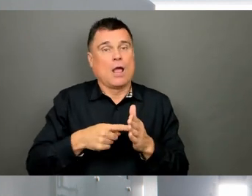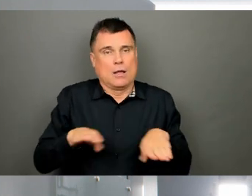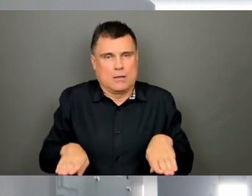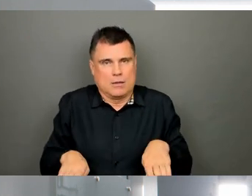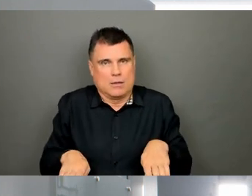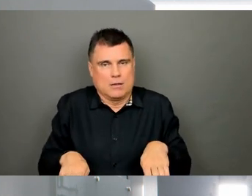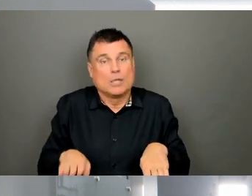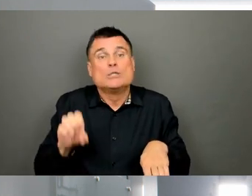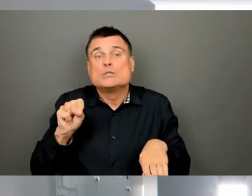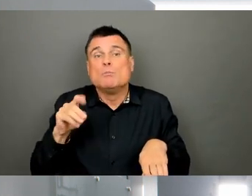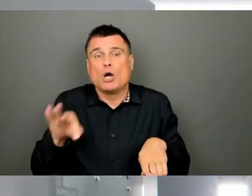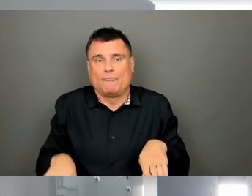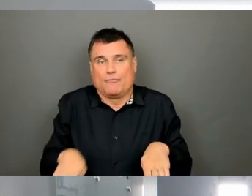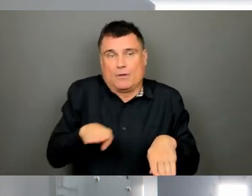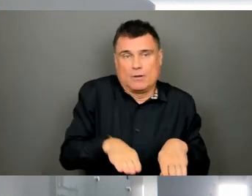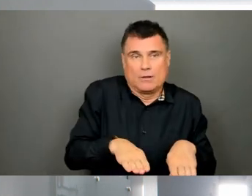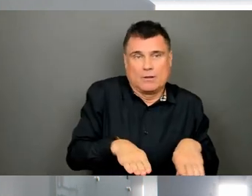Smurf.